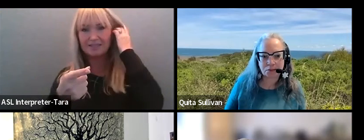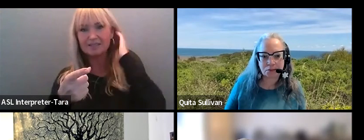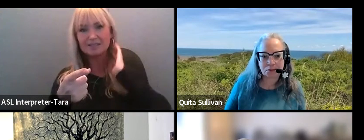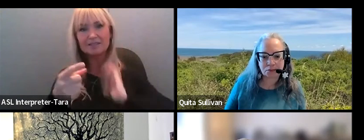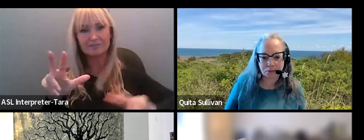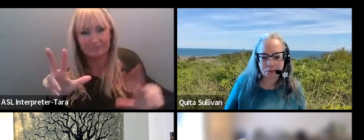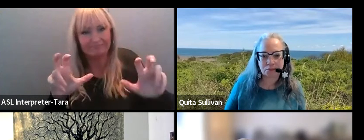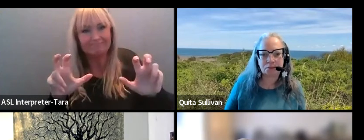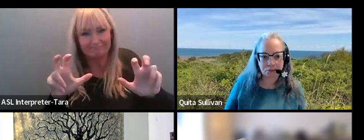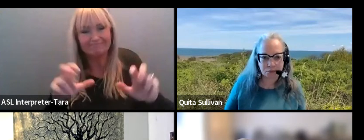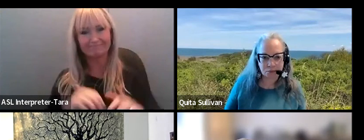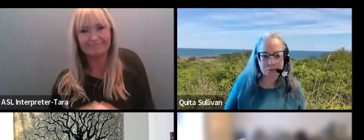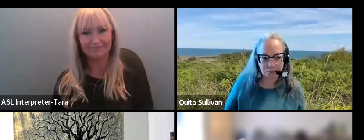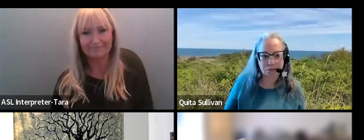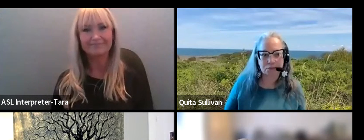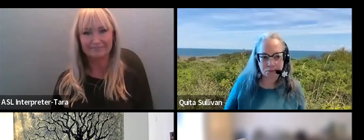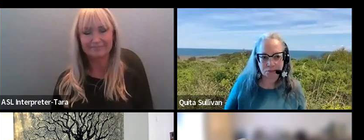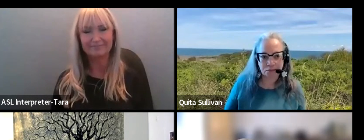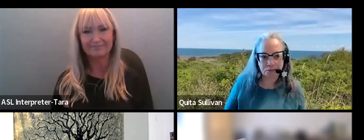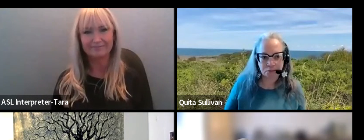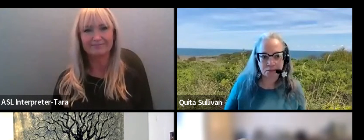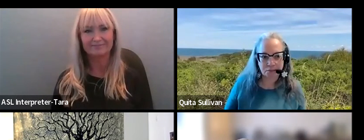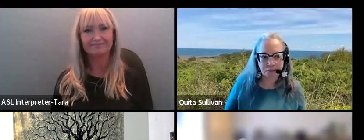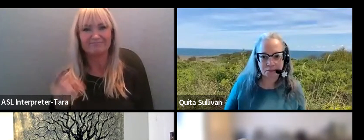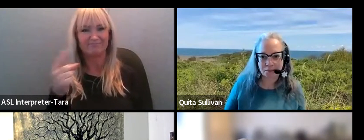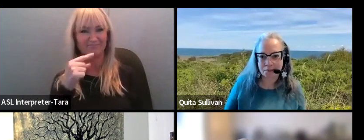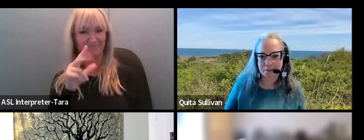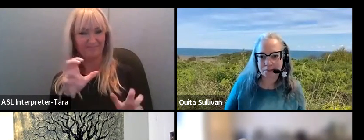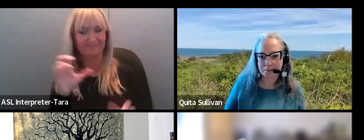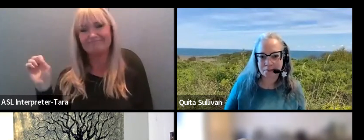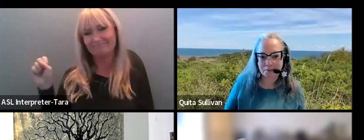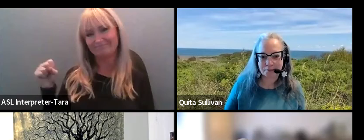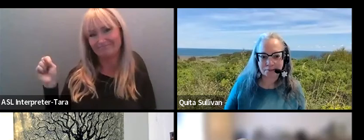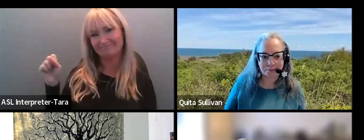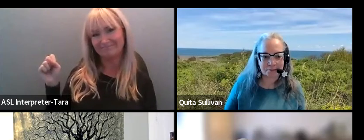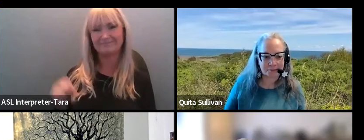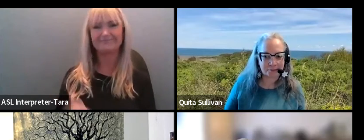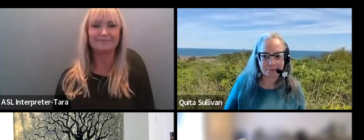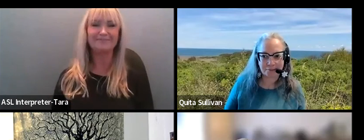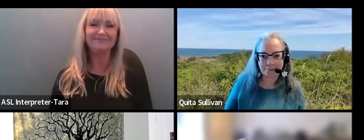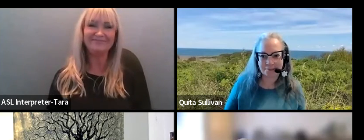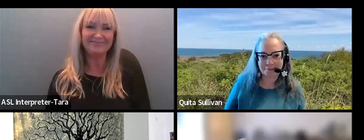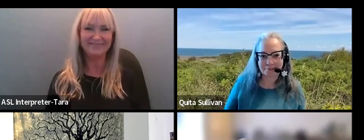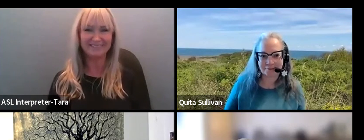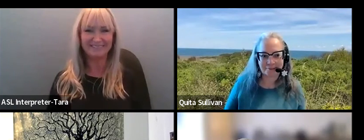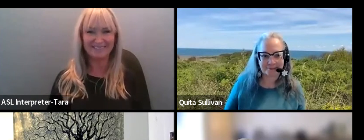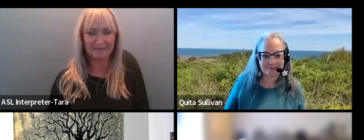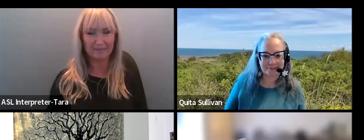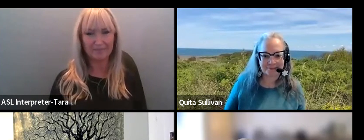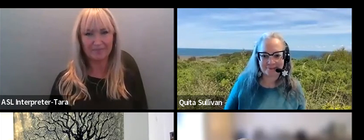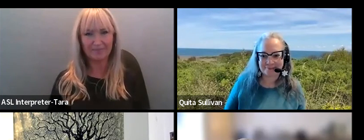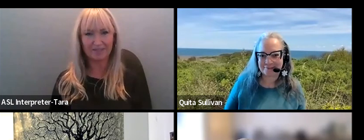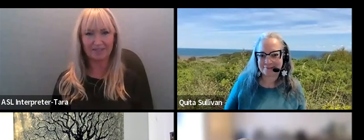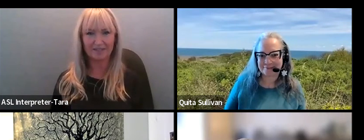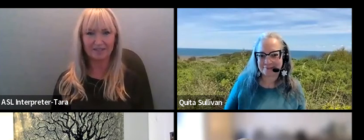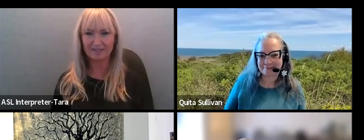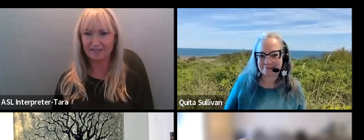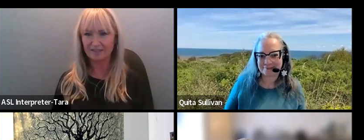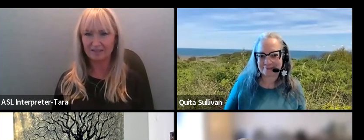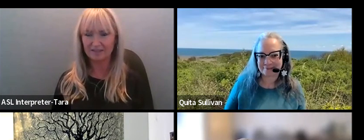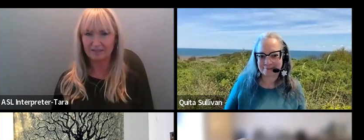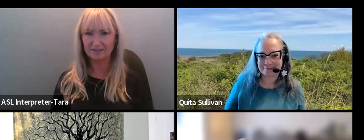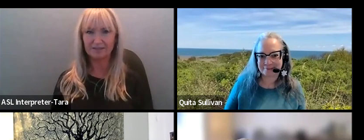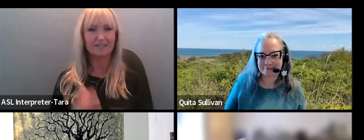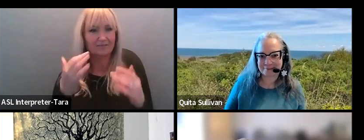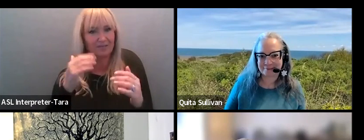freeze on you guys too? Yes. He did. Okay. okay, just checking. I know we